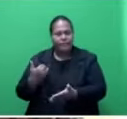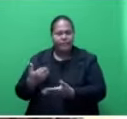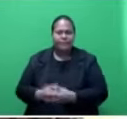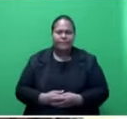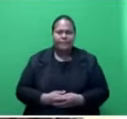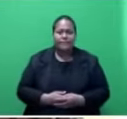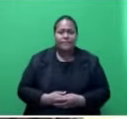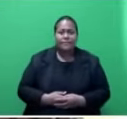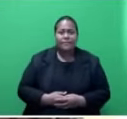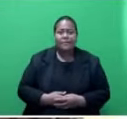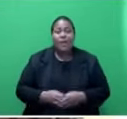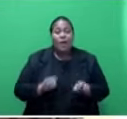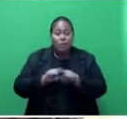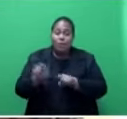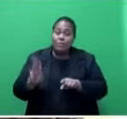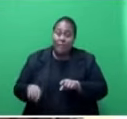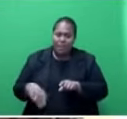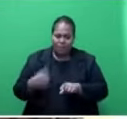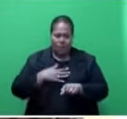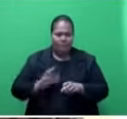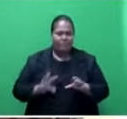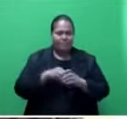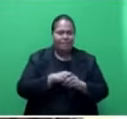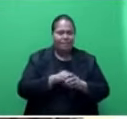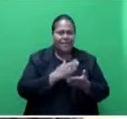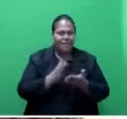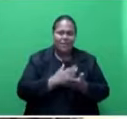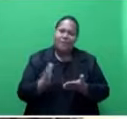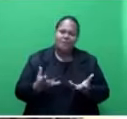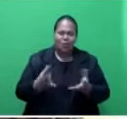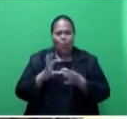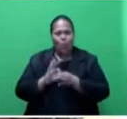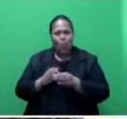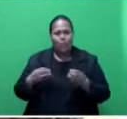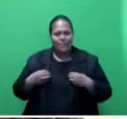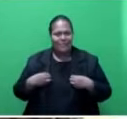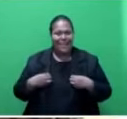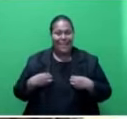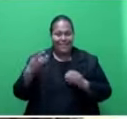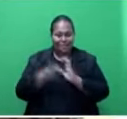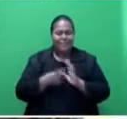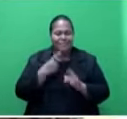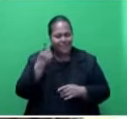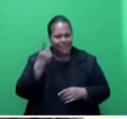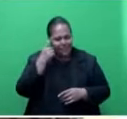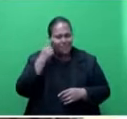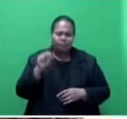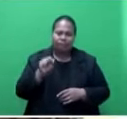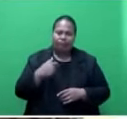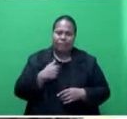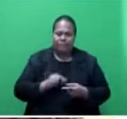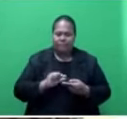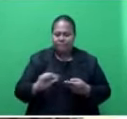their own business. So in the beginning, they think it's a good idea. I'll set aside, my 8% or 10%, and I'll contribute as my